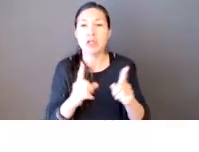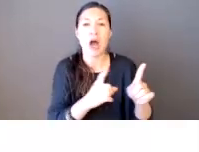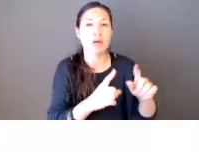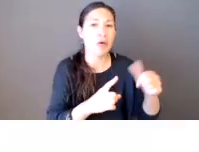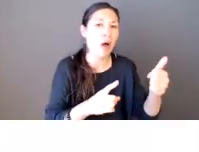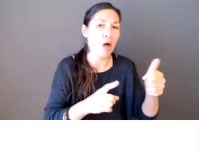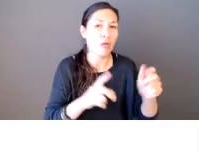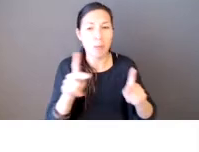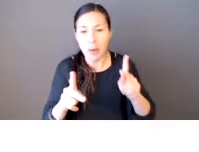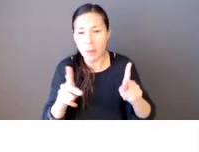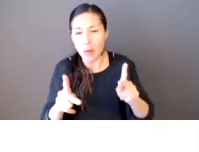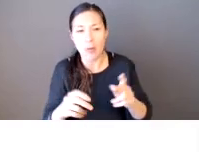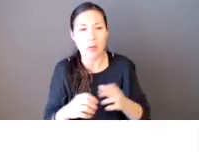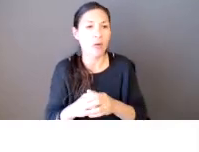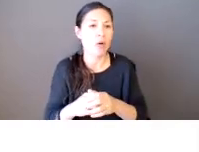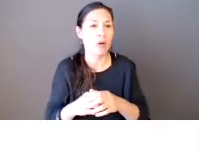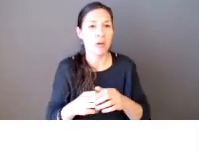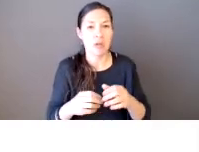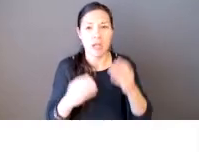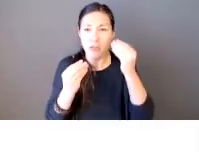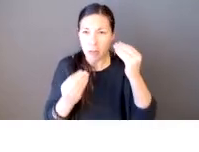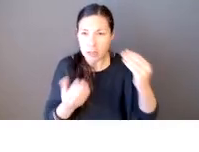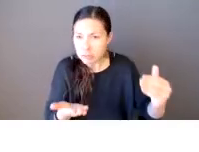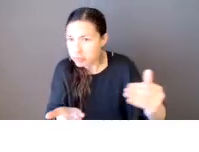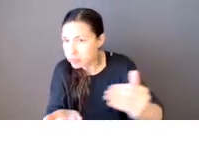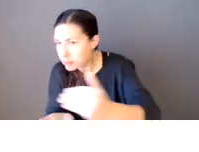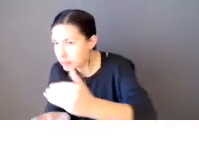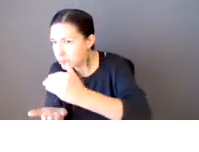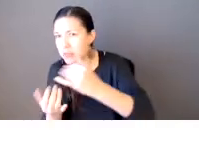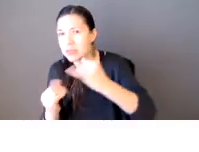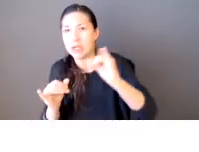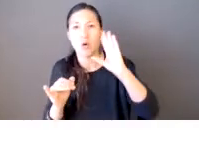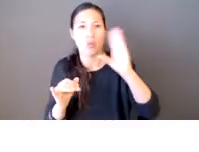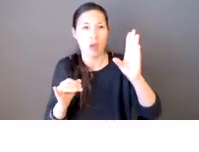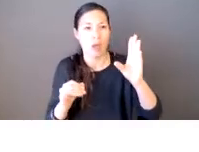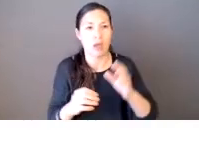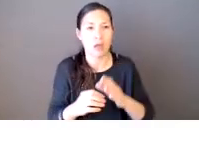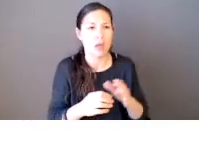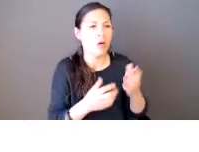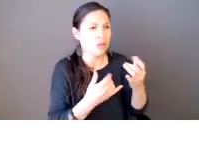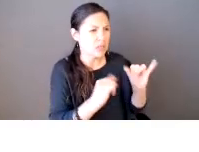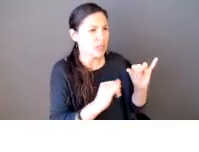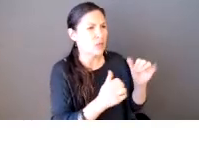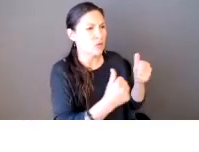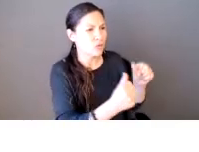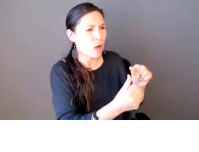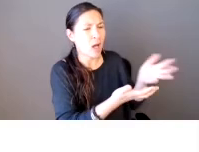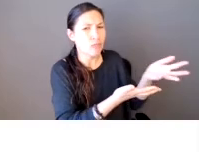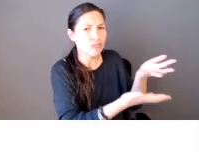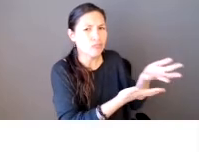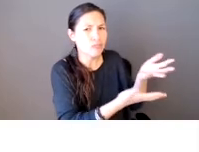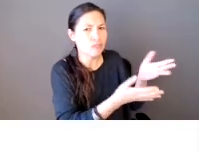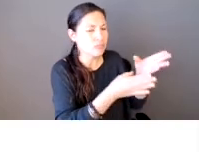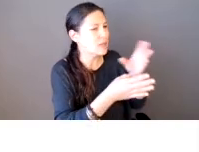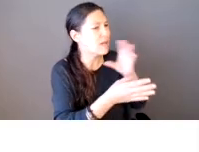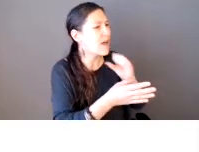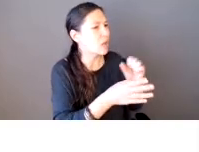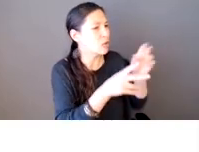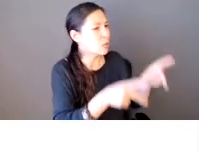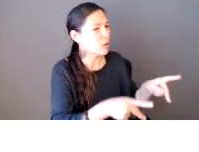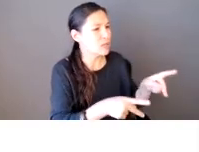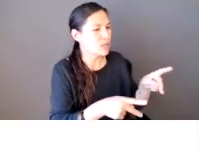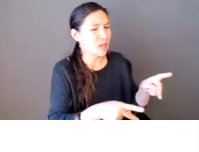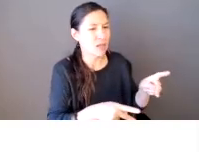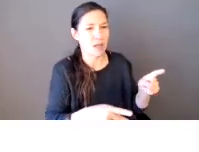collateral contacts and gather information, and still try and build rapport with an elder. The reason that we had that changed is we had too